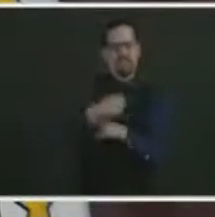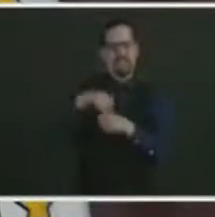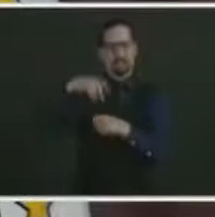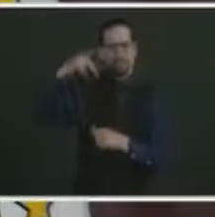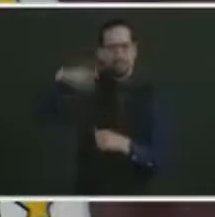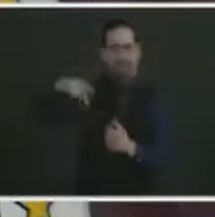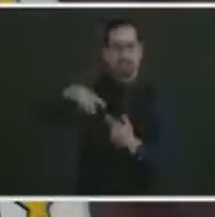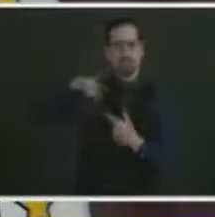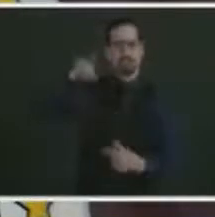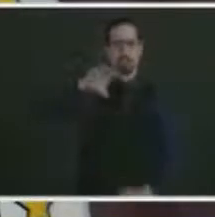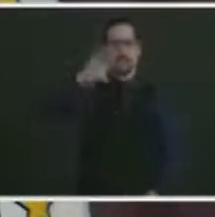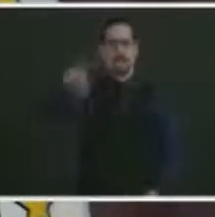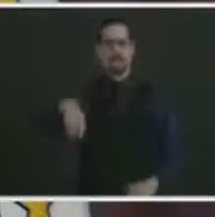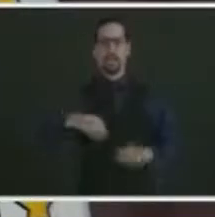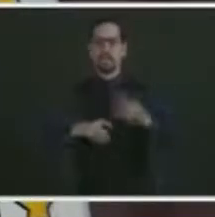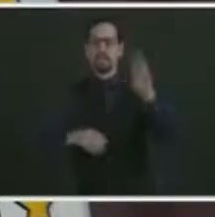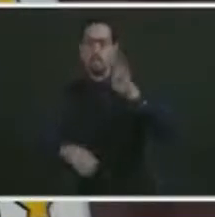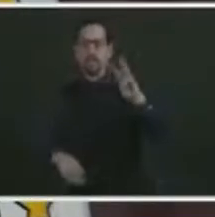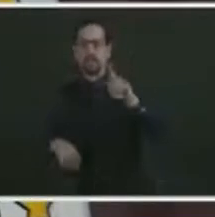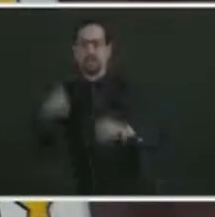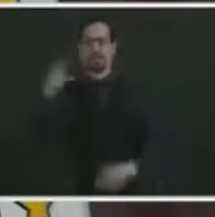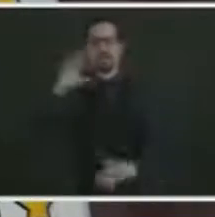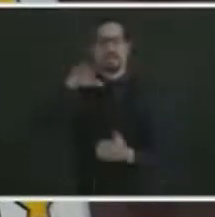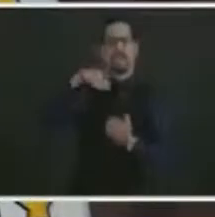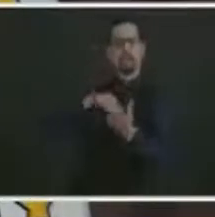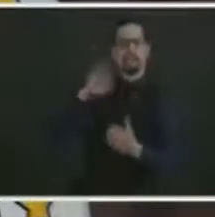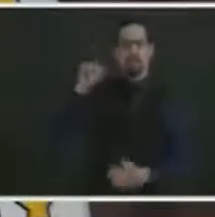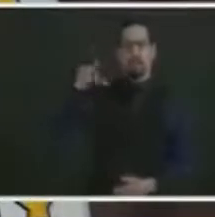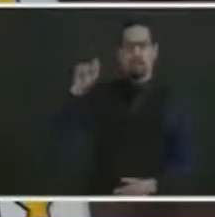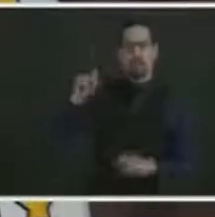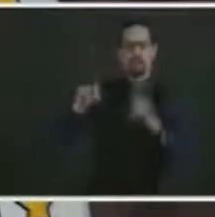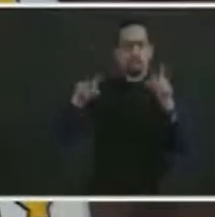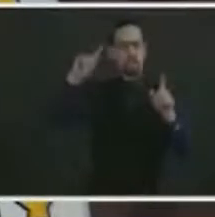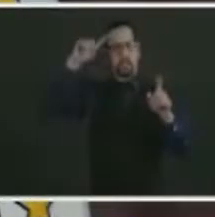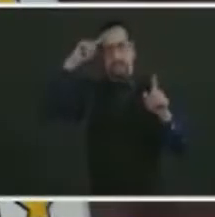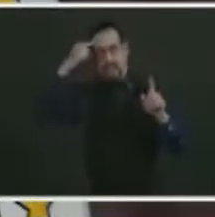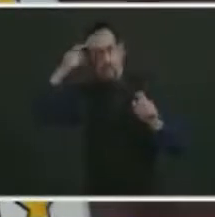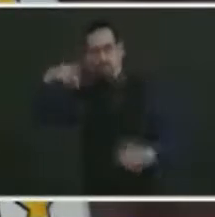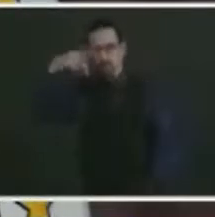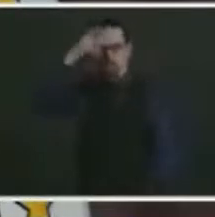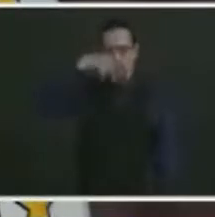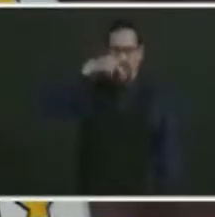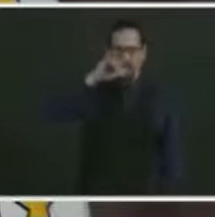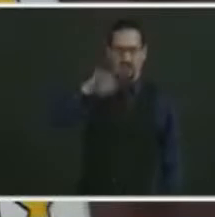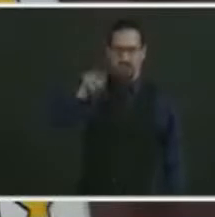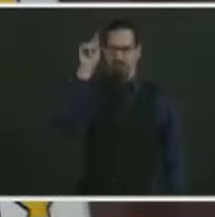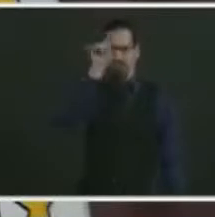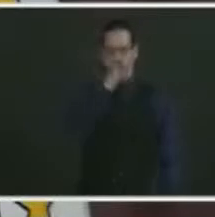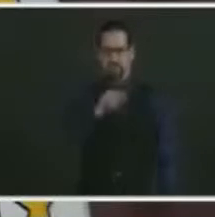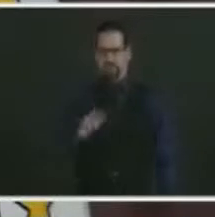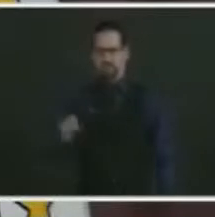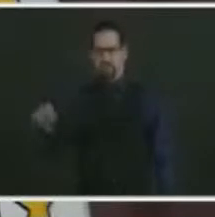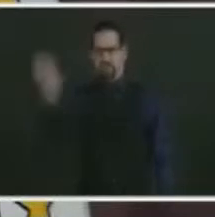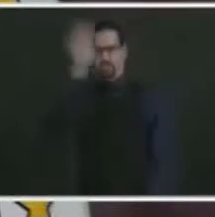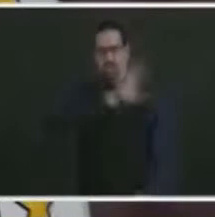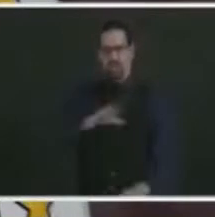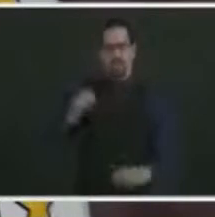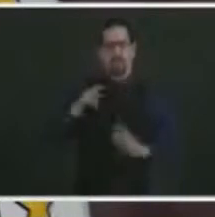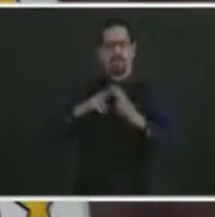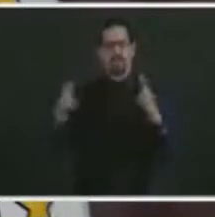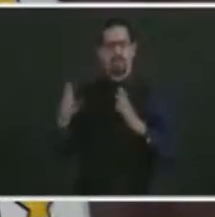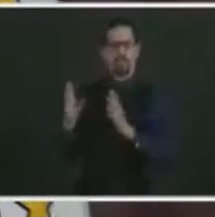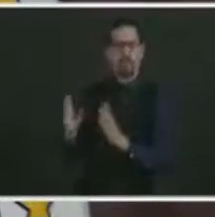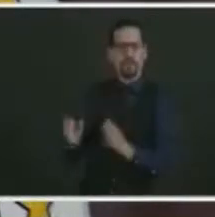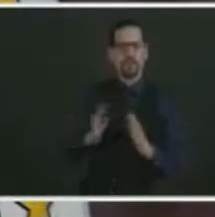Warwick, in Central Falls, in Woonsocket, in Pawtucket. We were prepared. Thank you to the Rhode Island State Police for